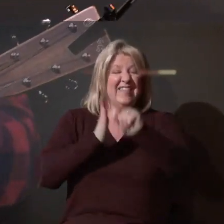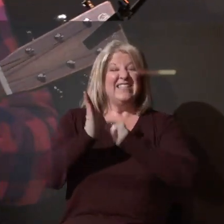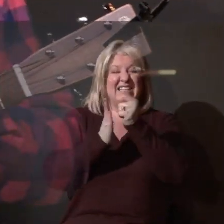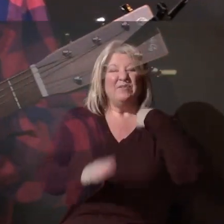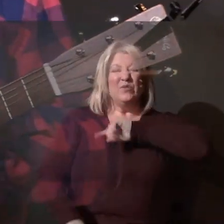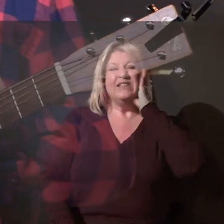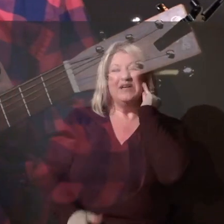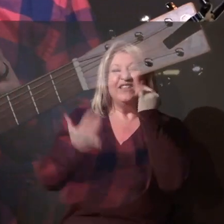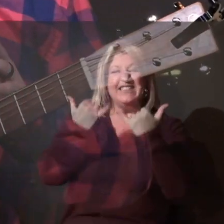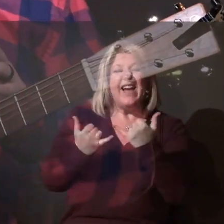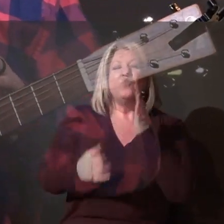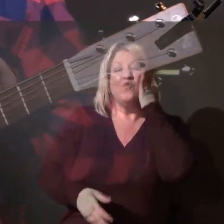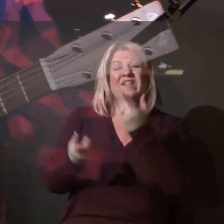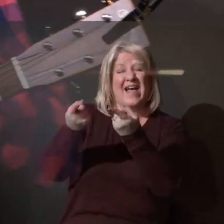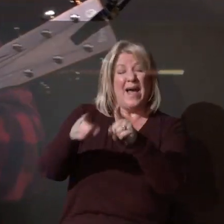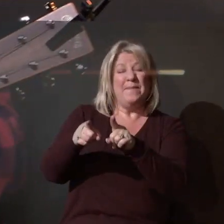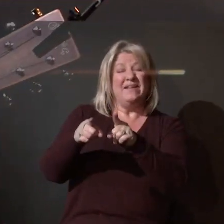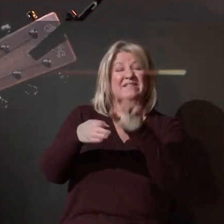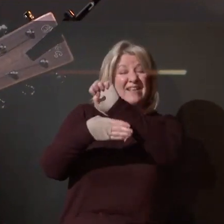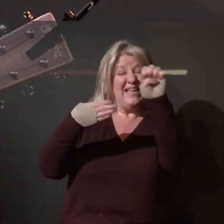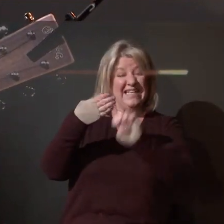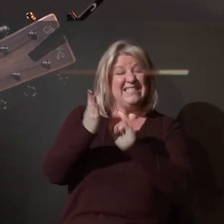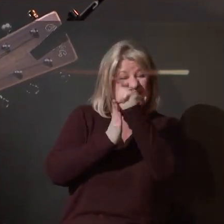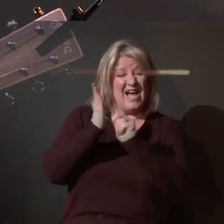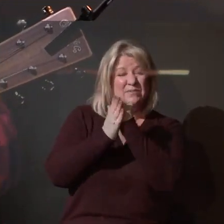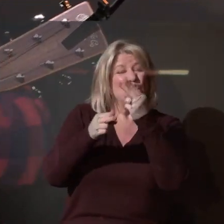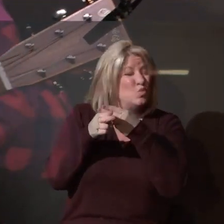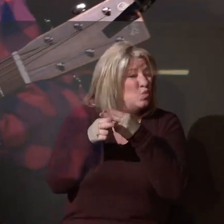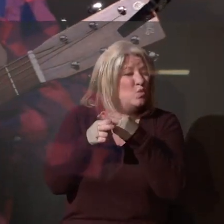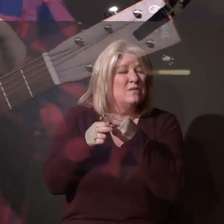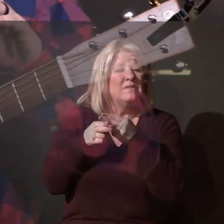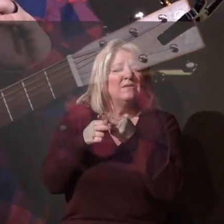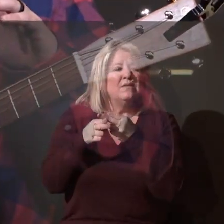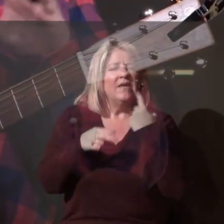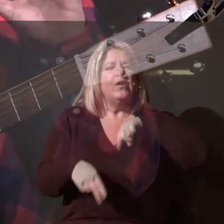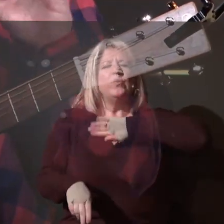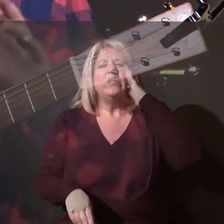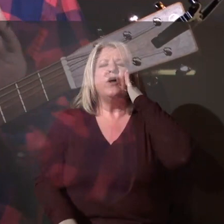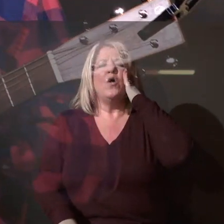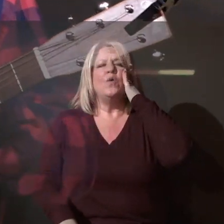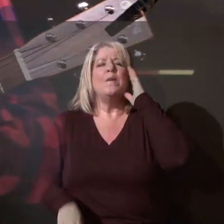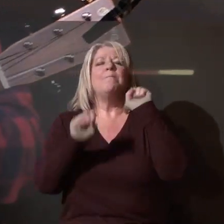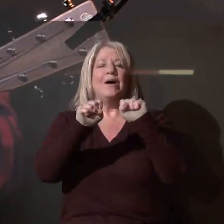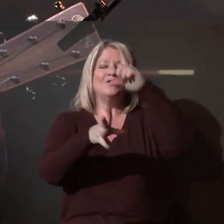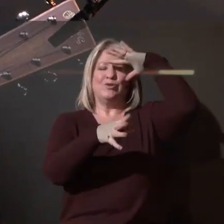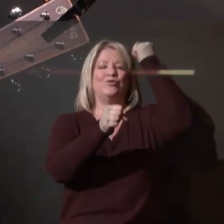coming, that we are near the end times, and we know that we can trust in